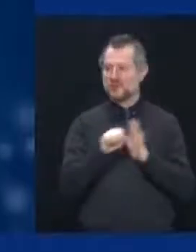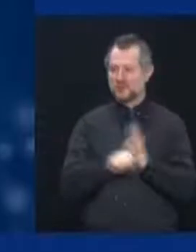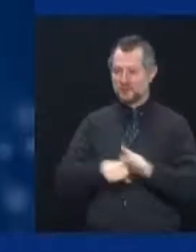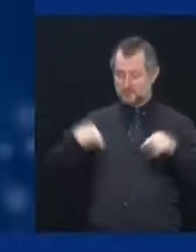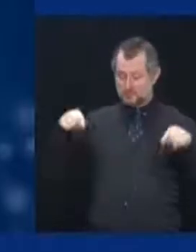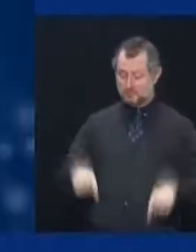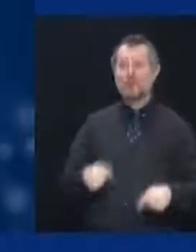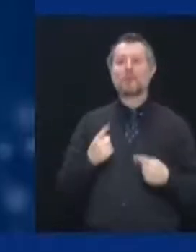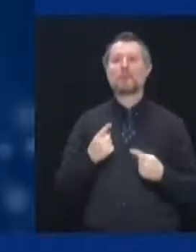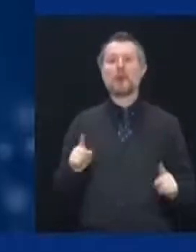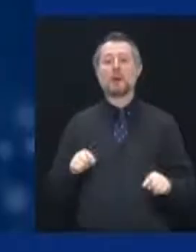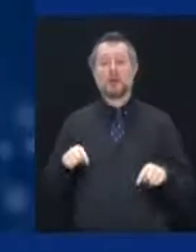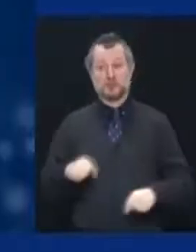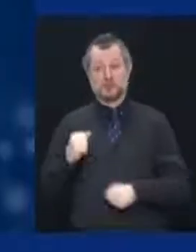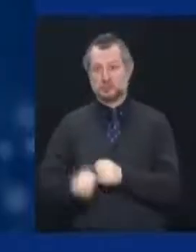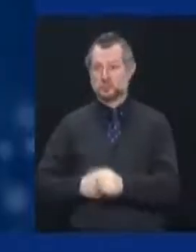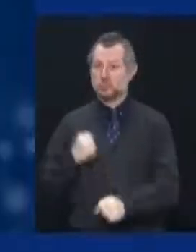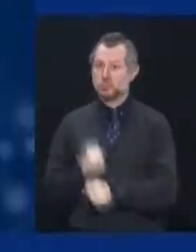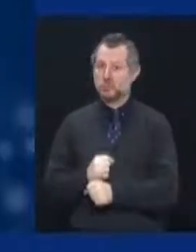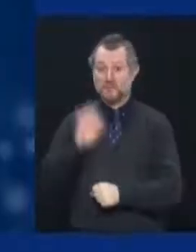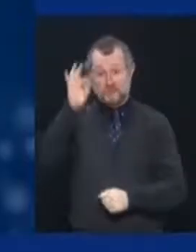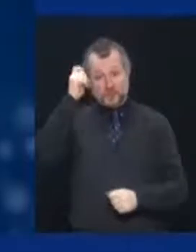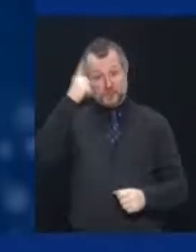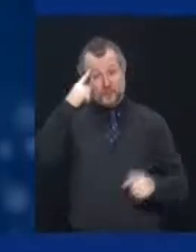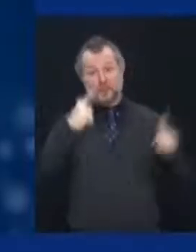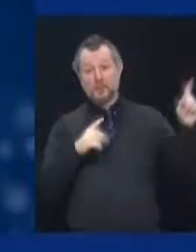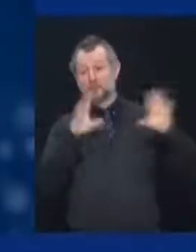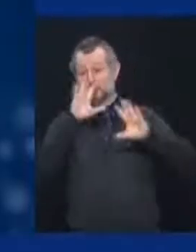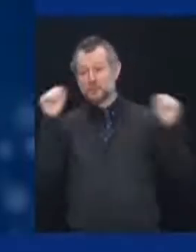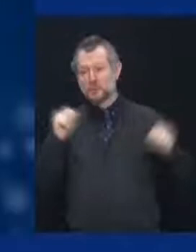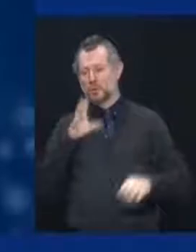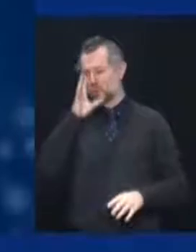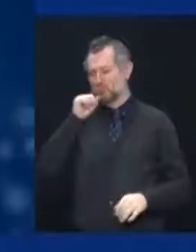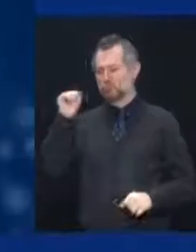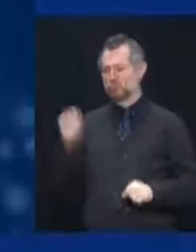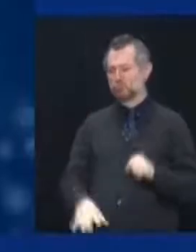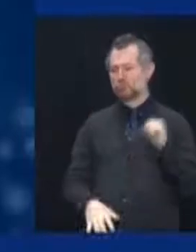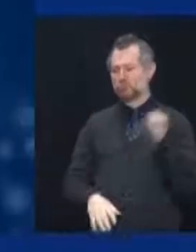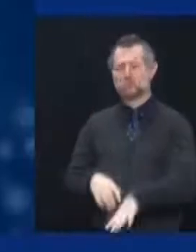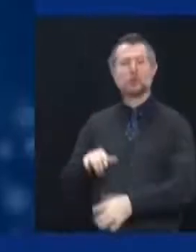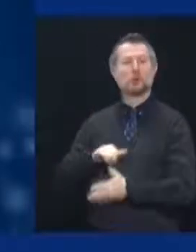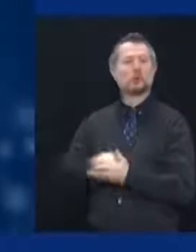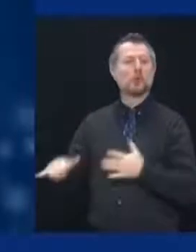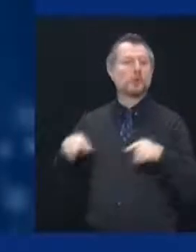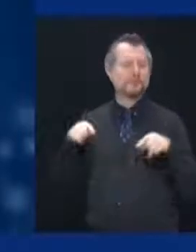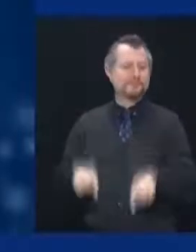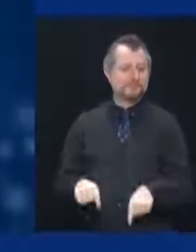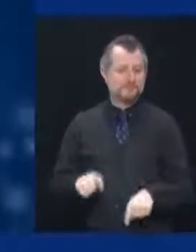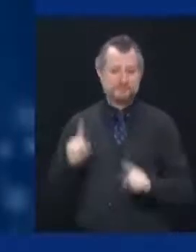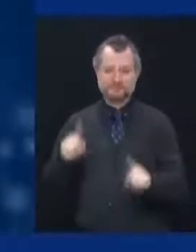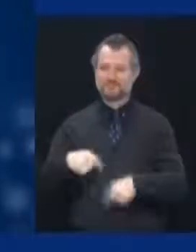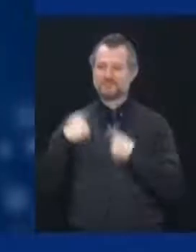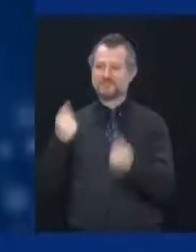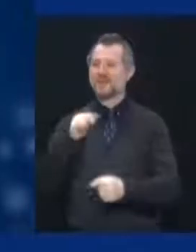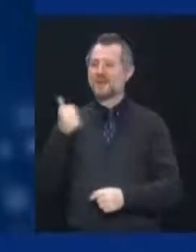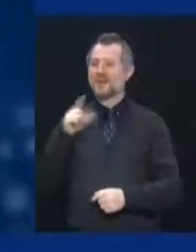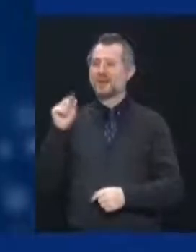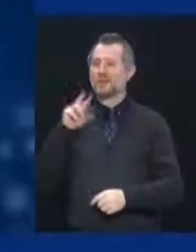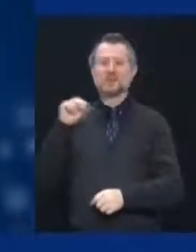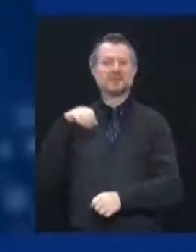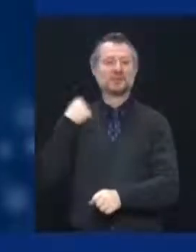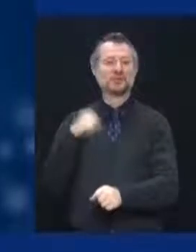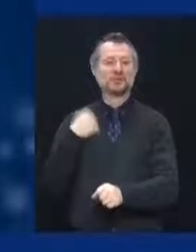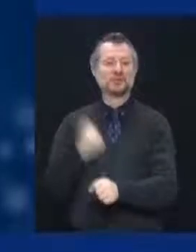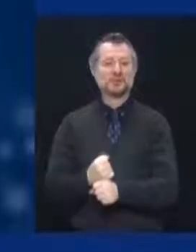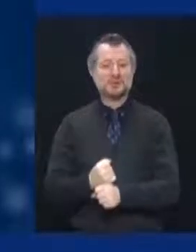years. We've been abused by Washington for decades. Great late Senator Daniel